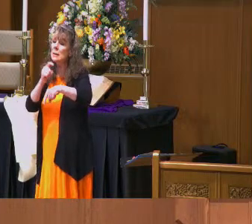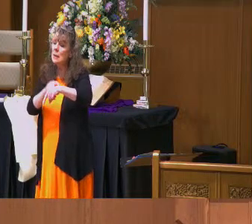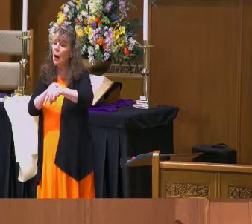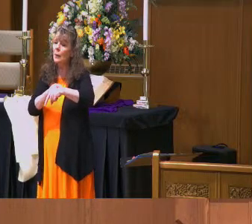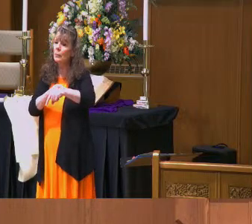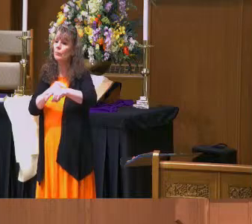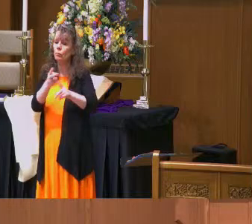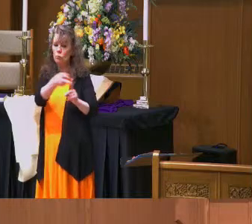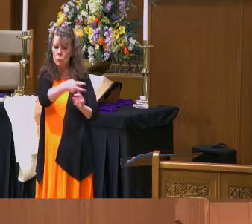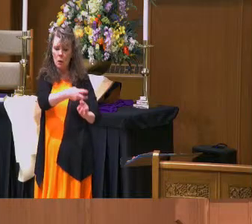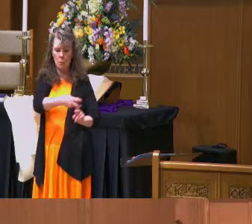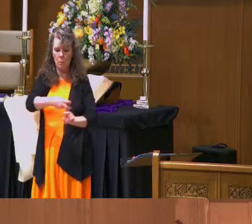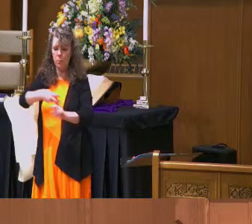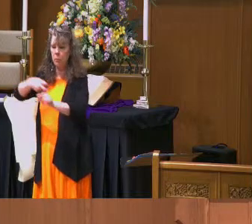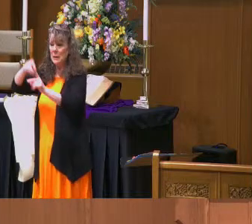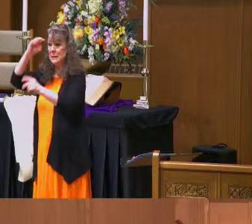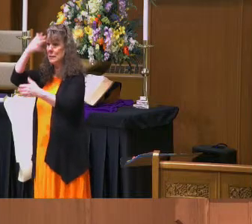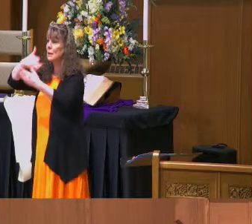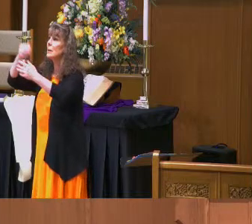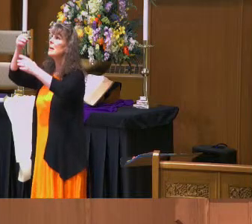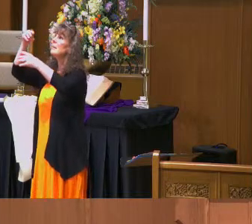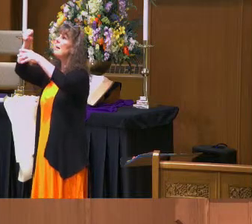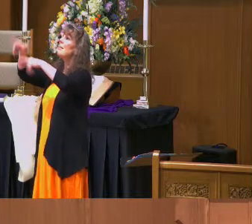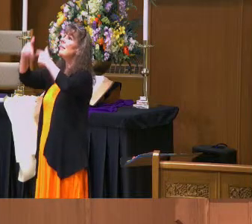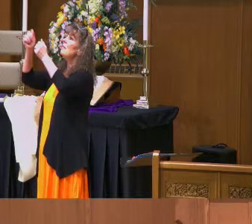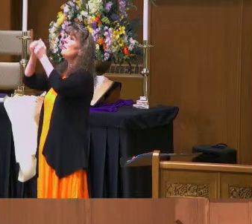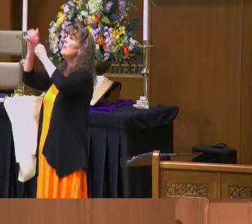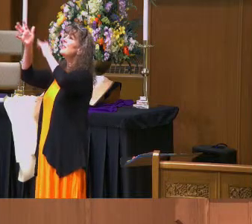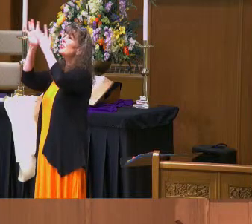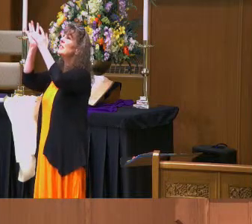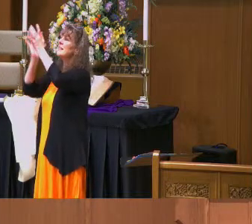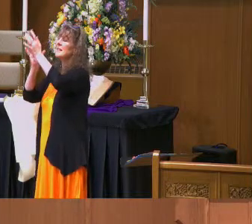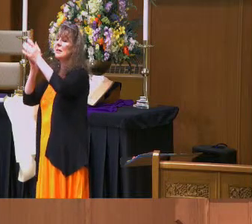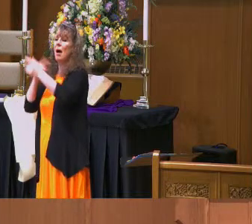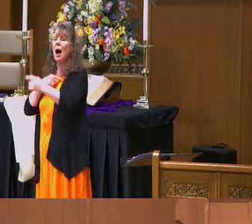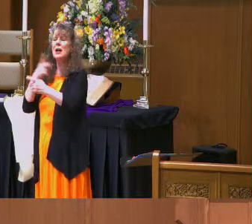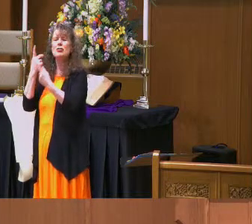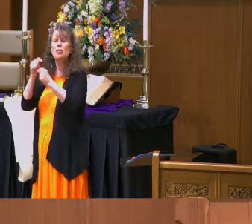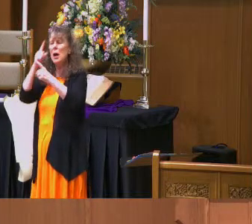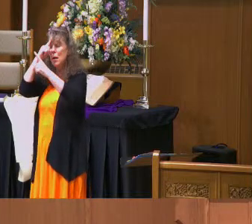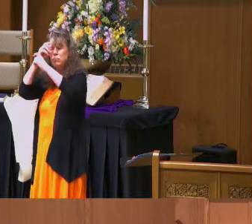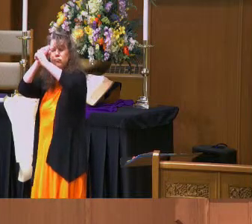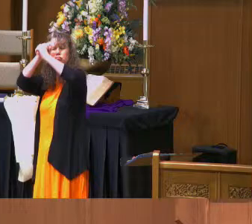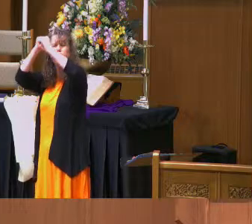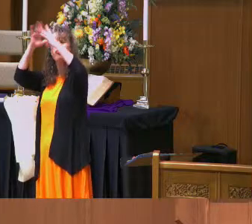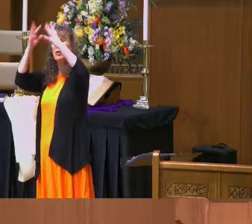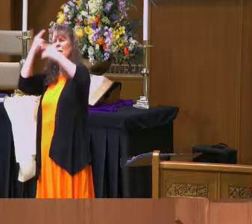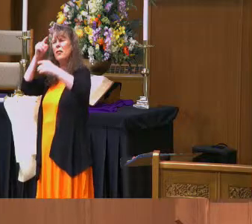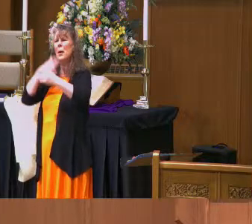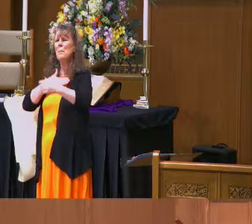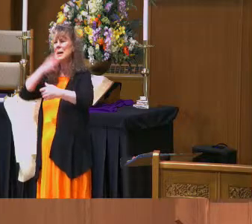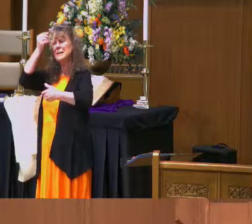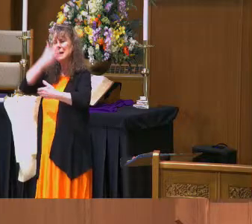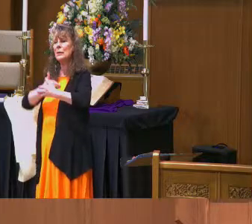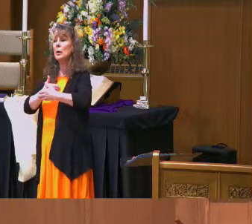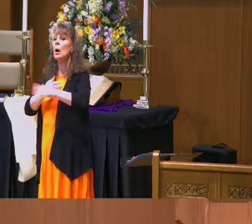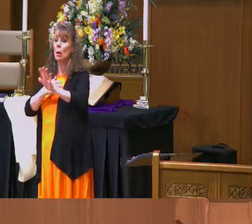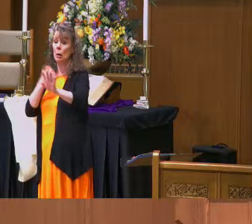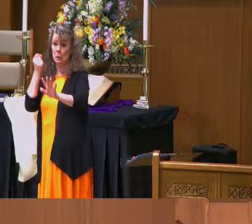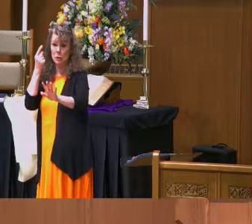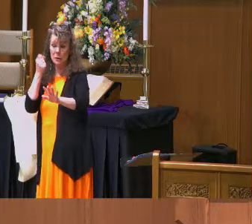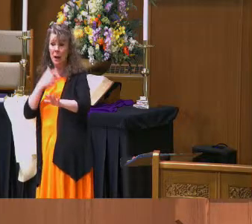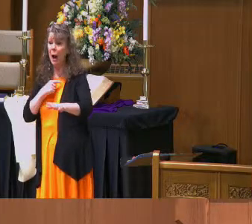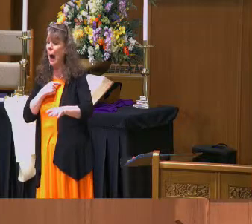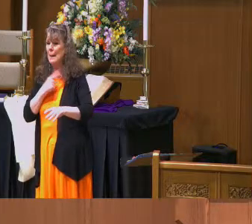to live in the forever glory of Jesus. And I try to picture that for my boy. And make no mistake, I will miss